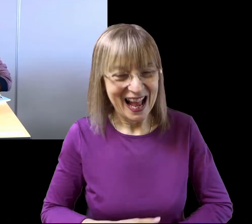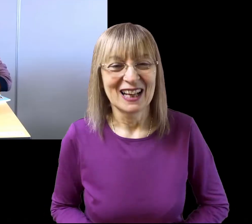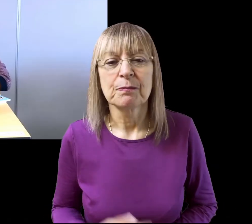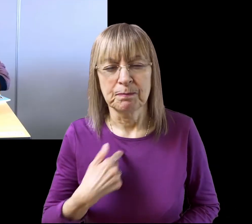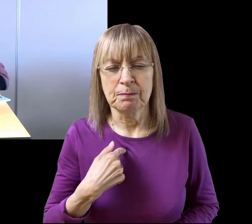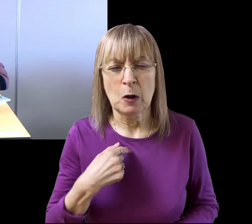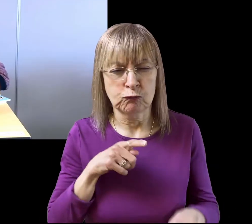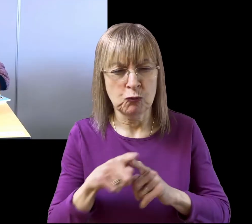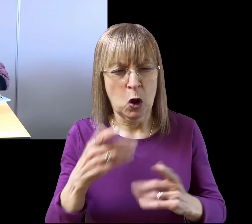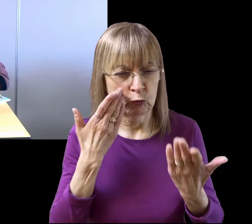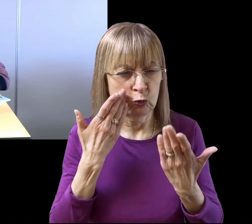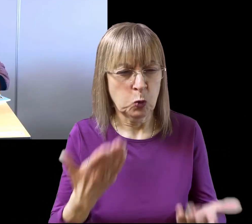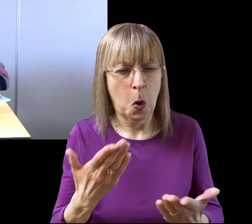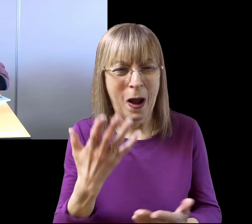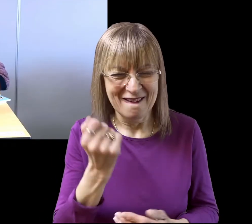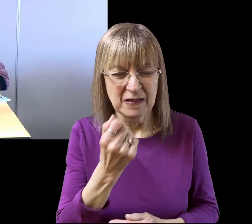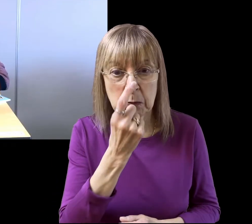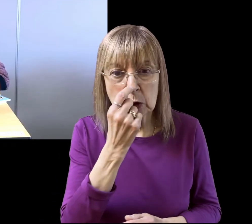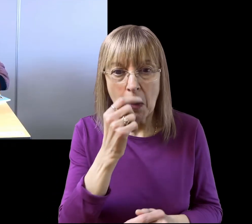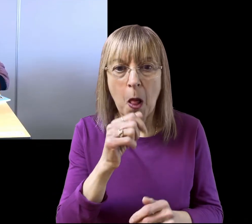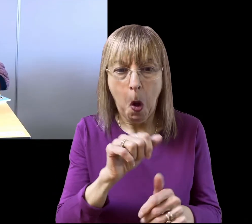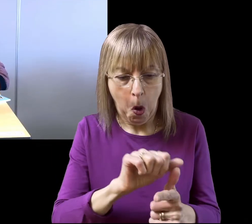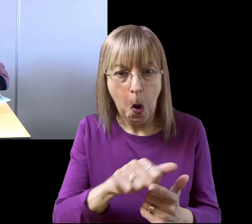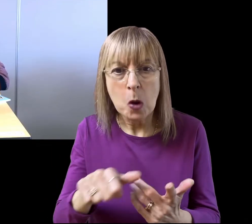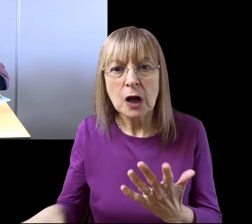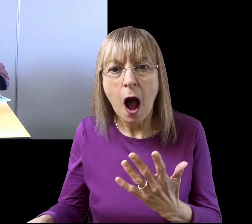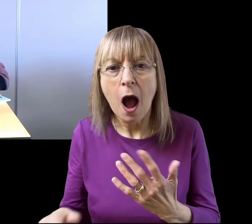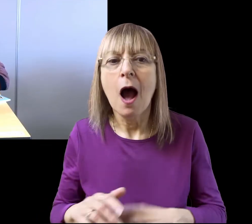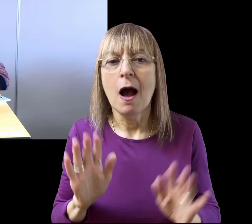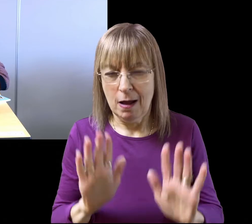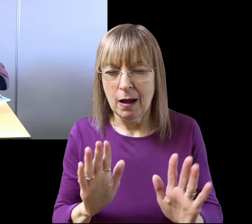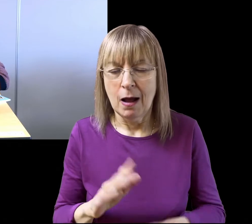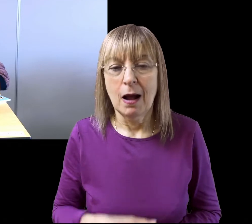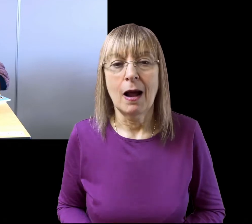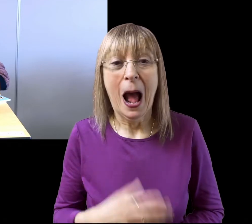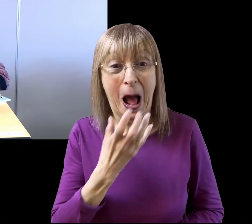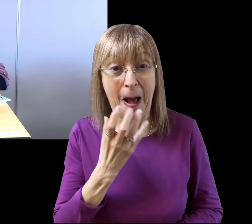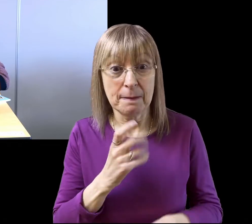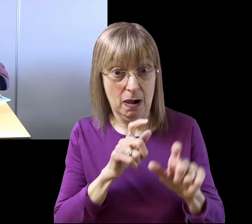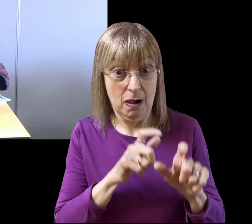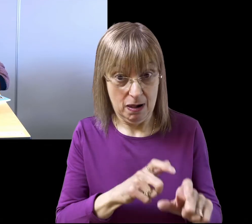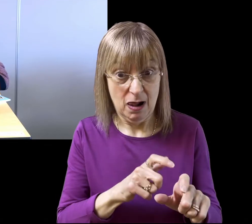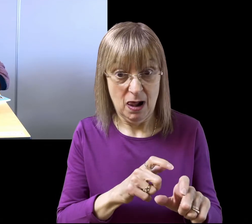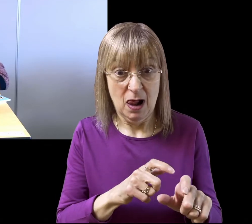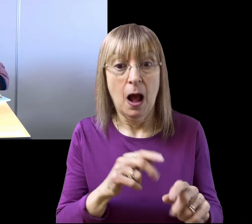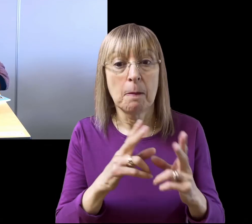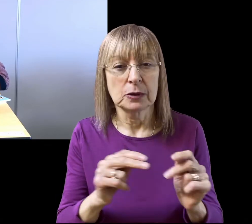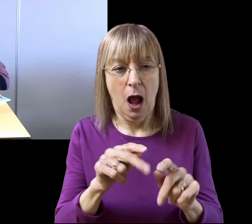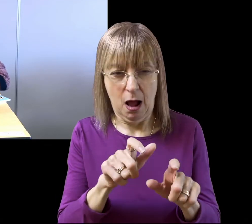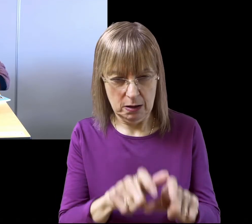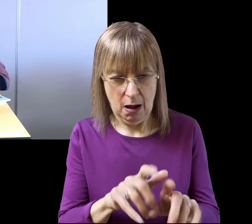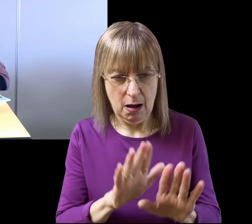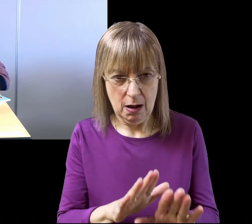Hello, welcome back. Right, I'm going to attempt to demonstrate all of the possible orders. Goodness me. So, keeping